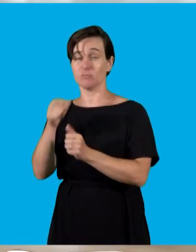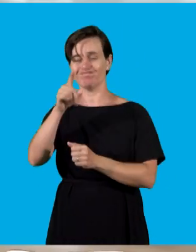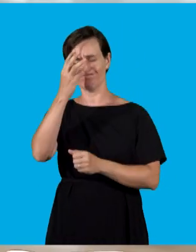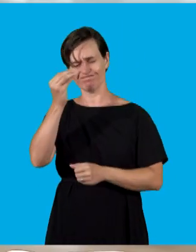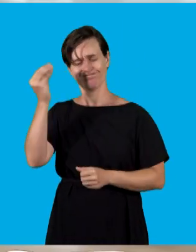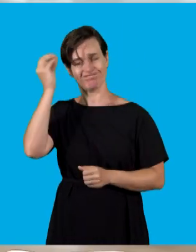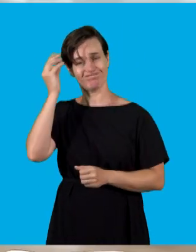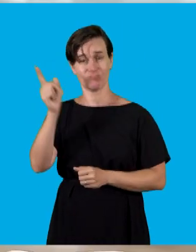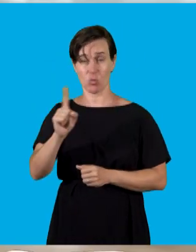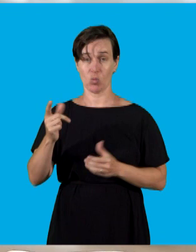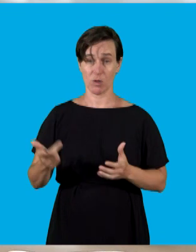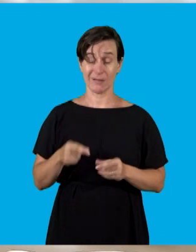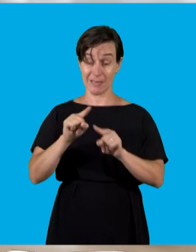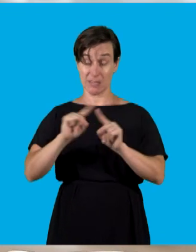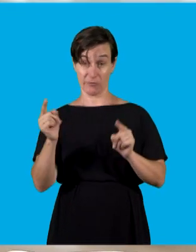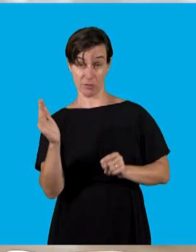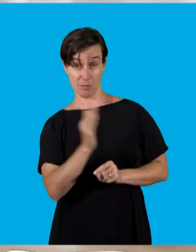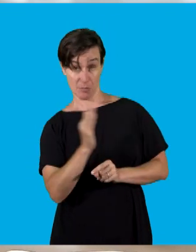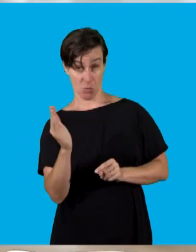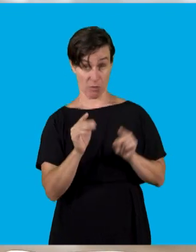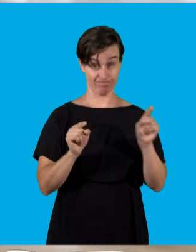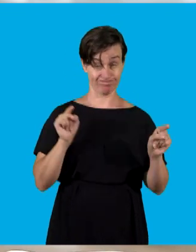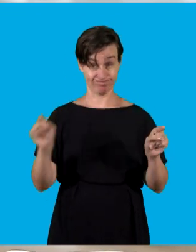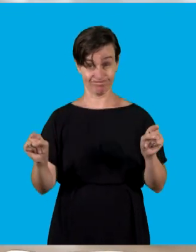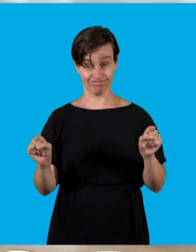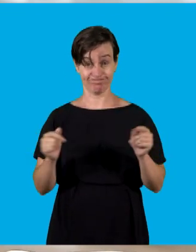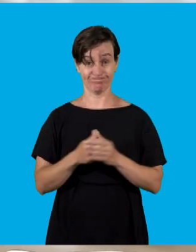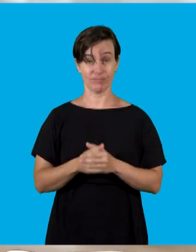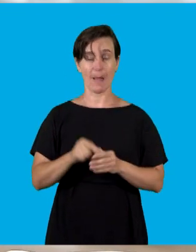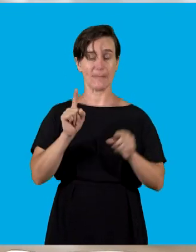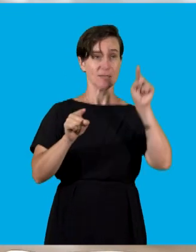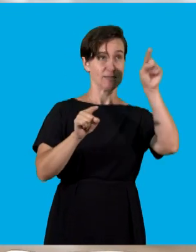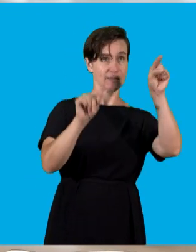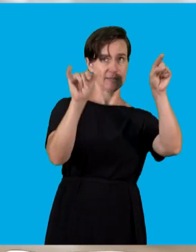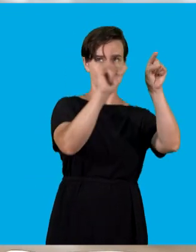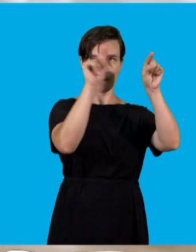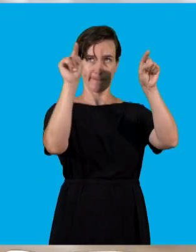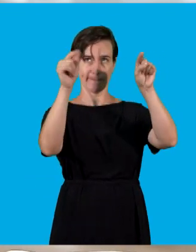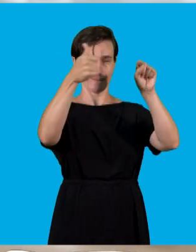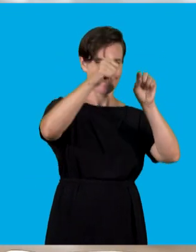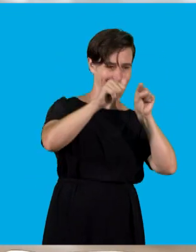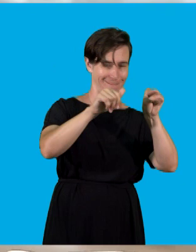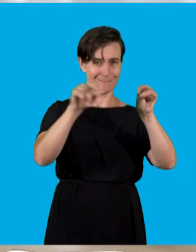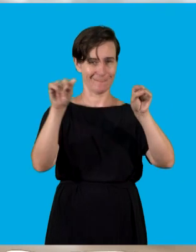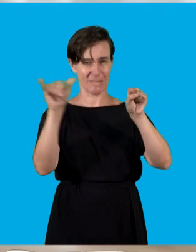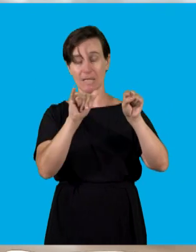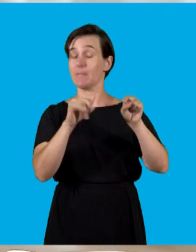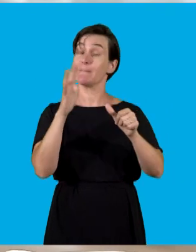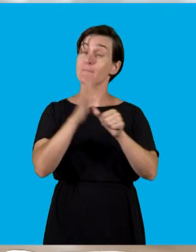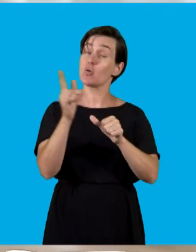that the differences between the two forms of ownership does not have to link, but the distinctions have to be